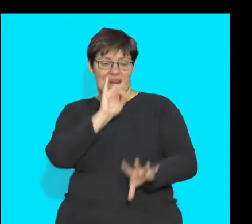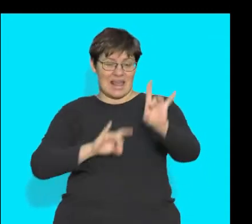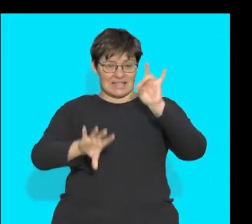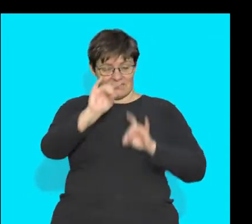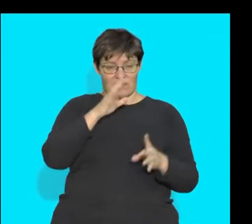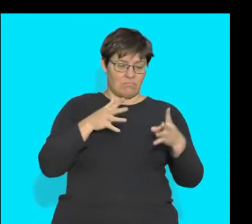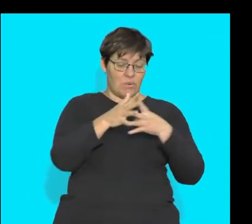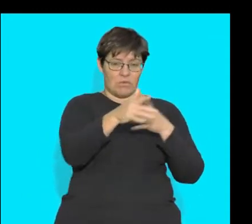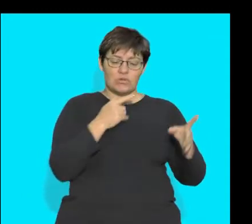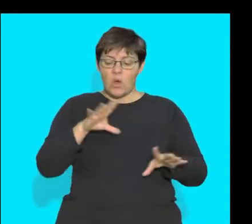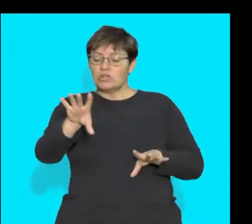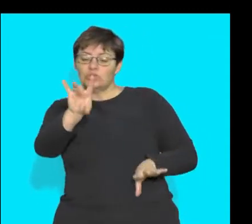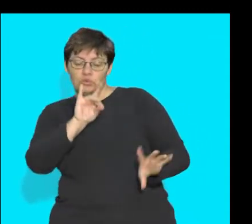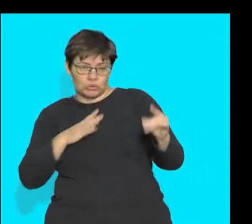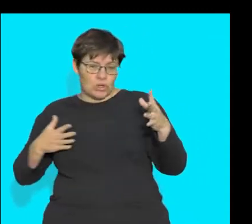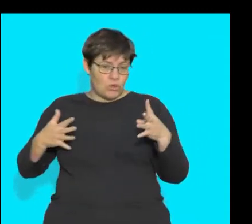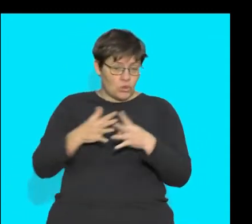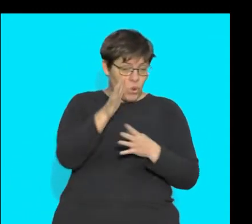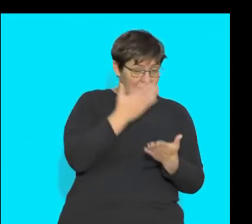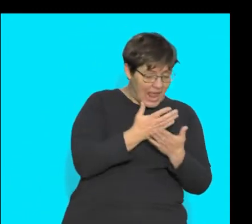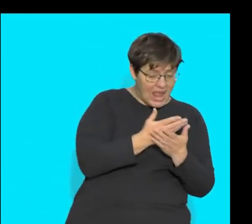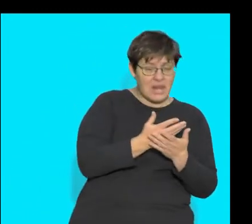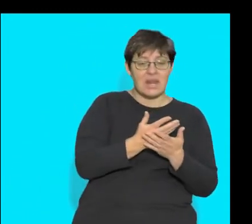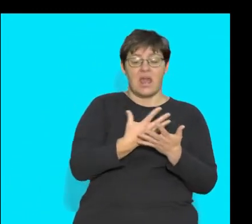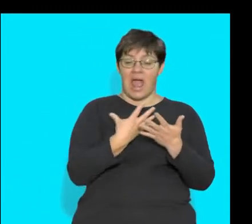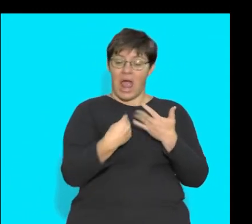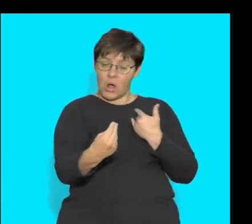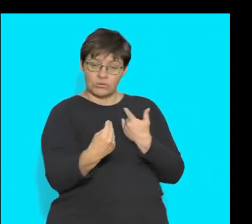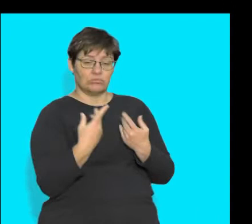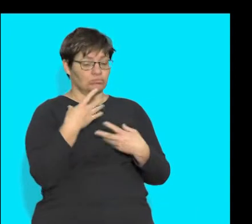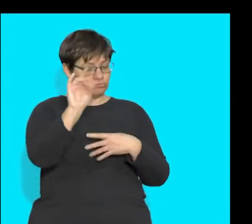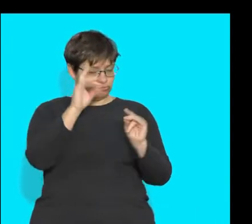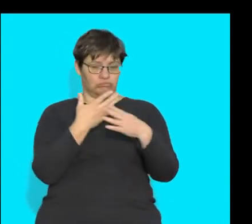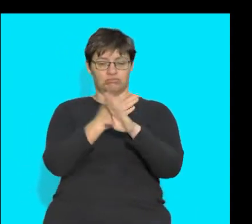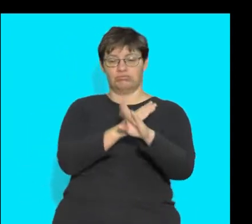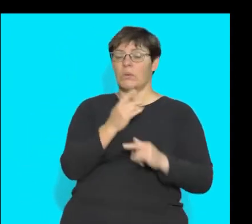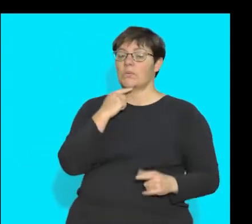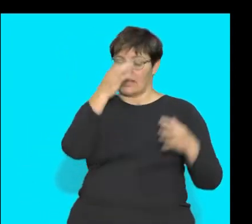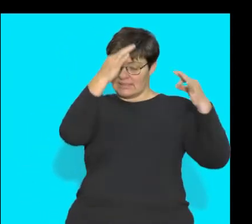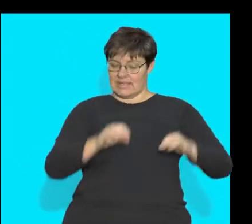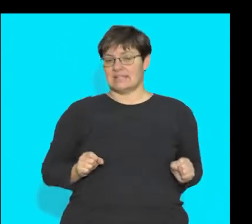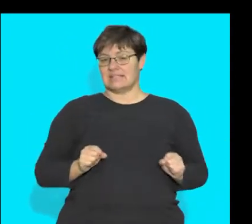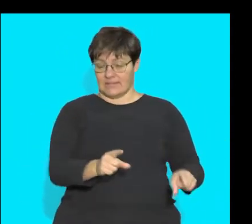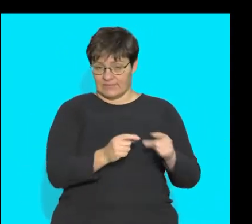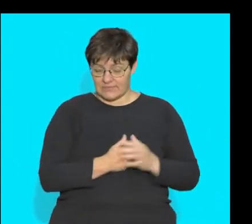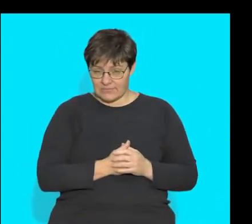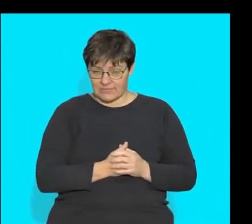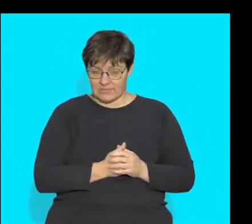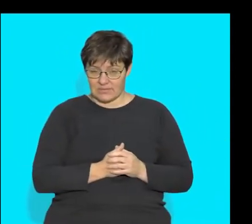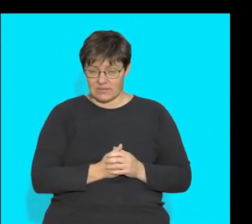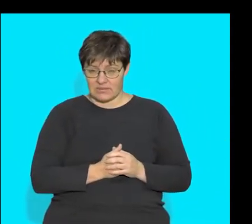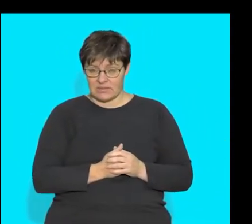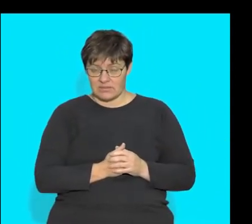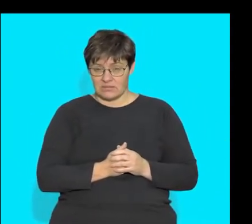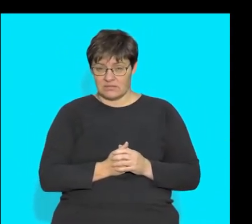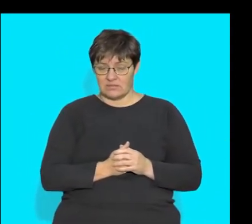selectively permeable. Whereas the cell wall will let everything in, this whole structure of the cell